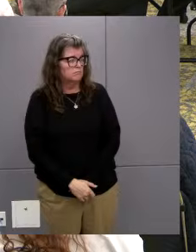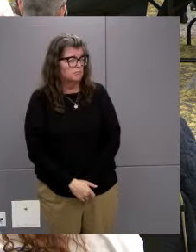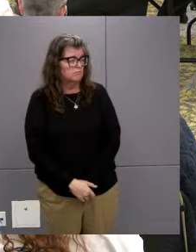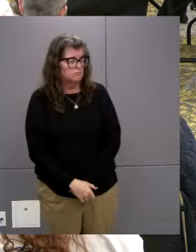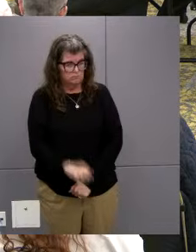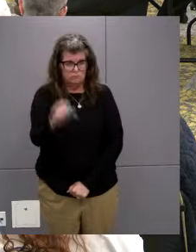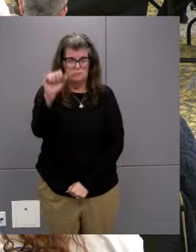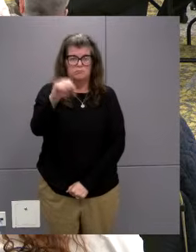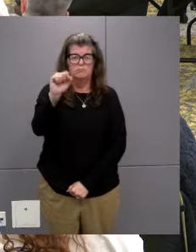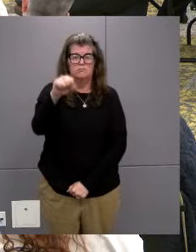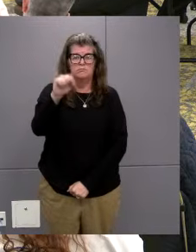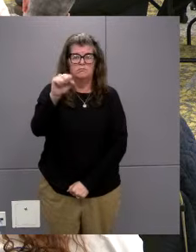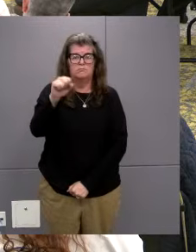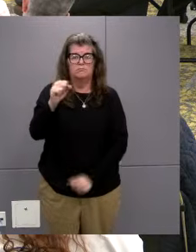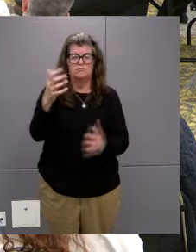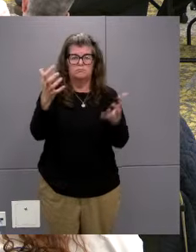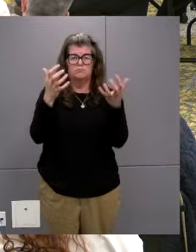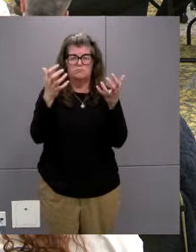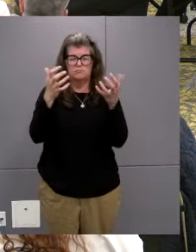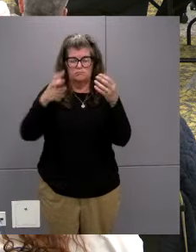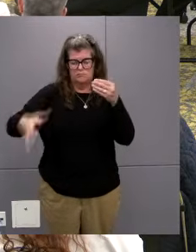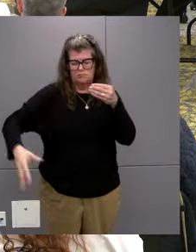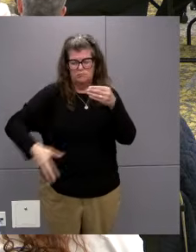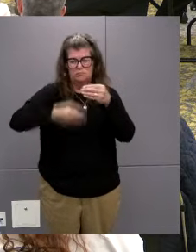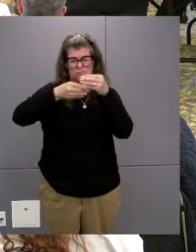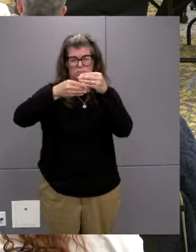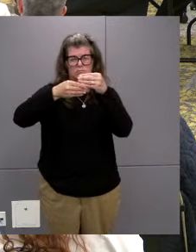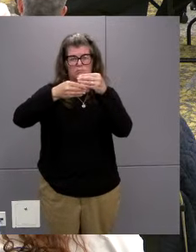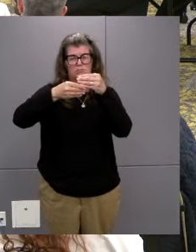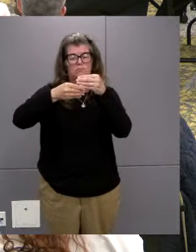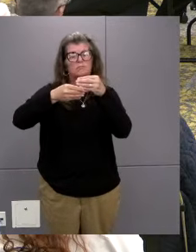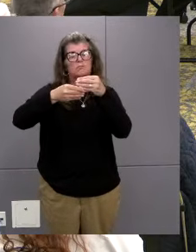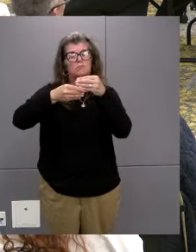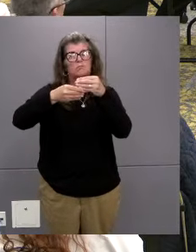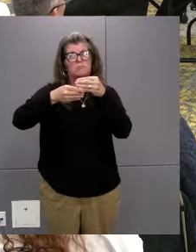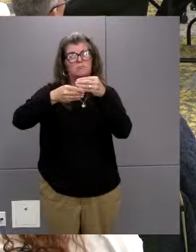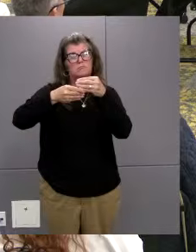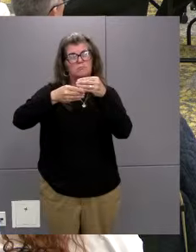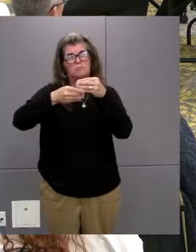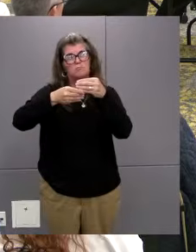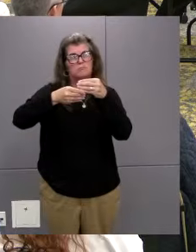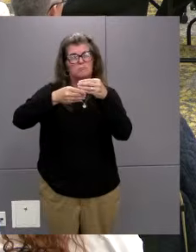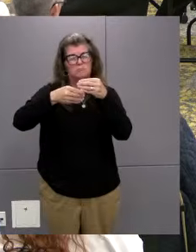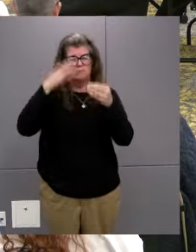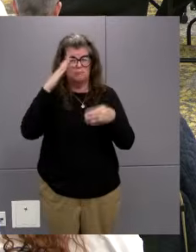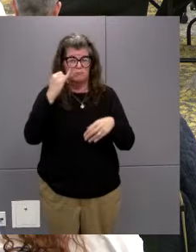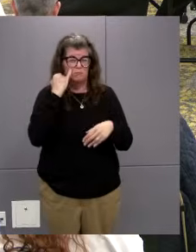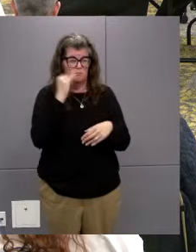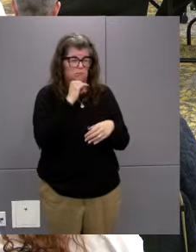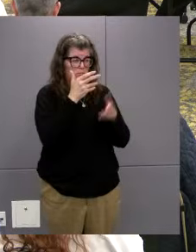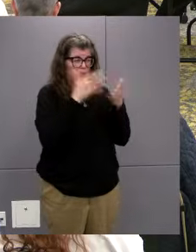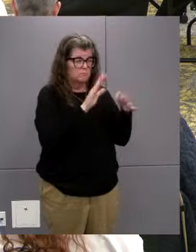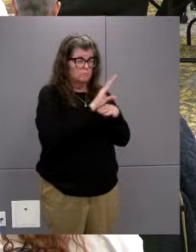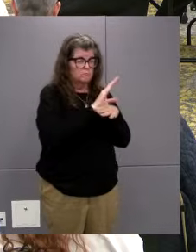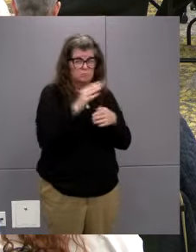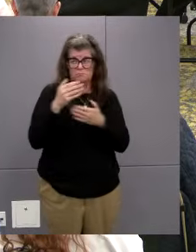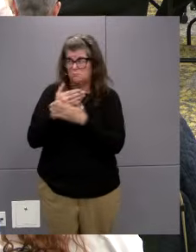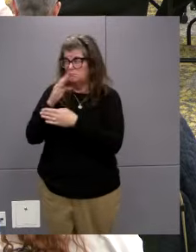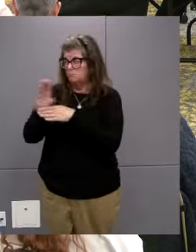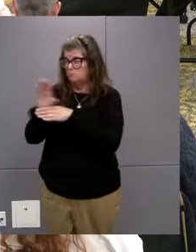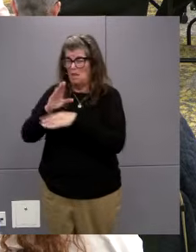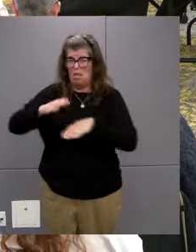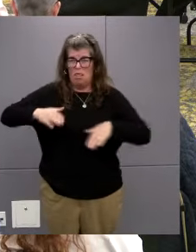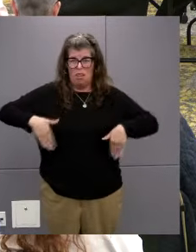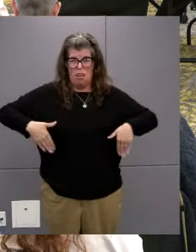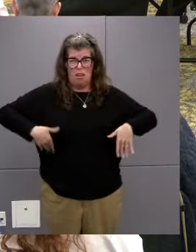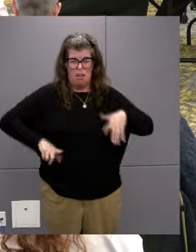Yes, I would like to add to, I guess, I don't know if it'd be unfinished business or new business because it hasn't come up before